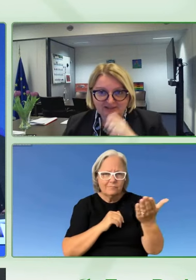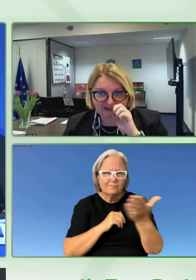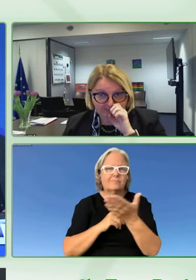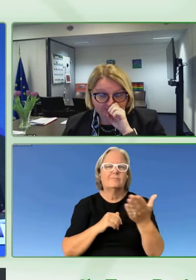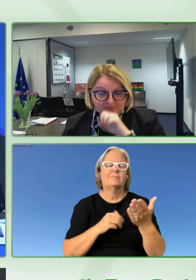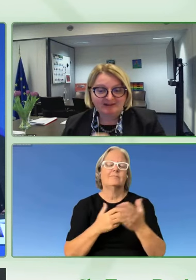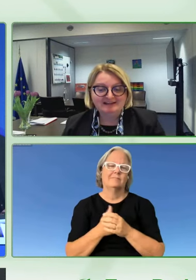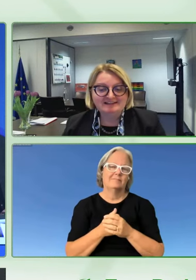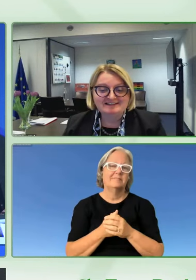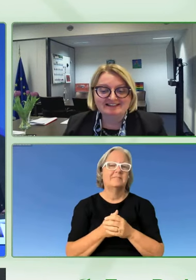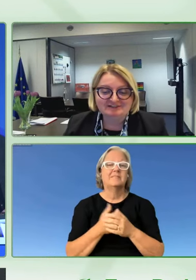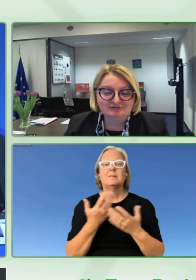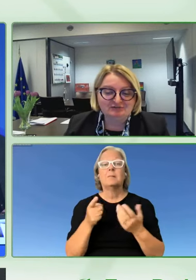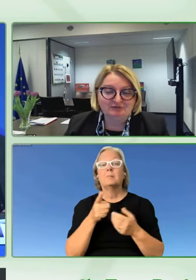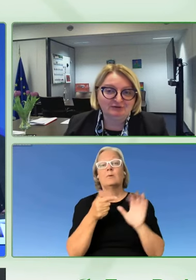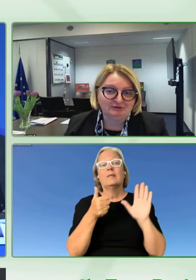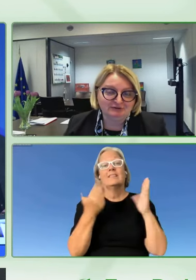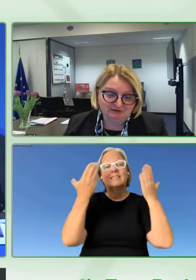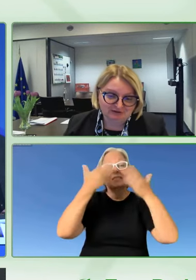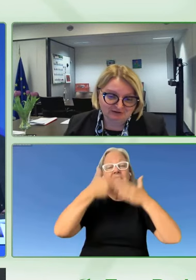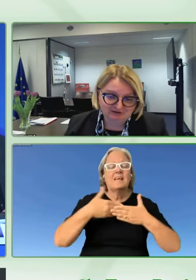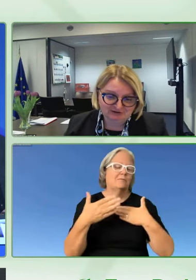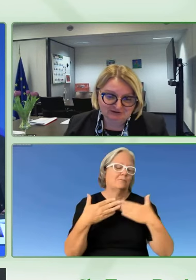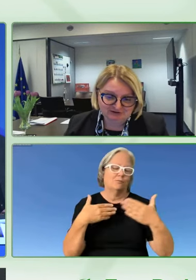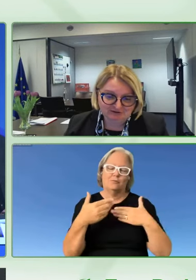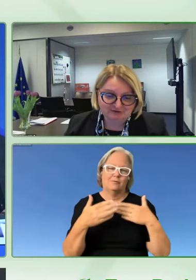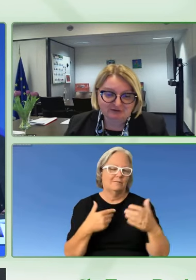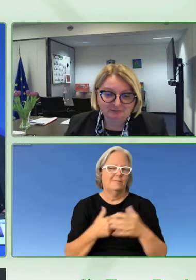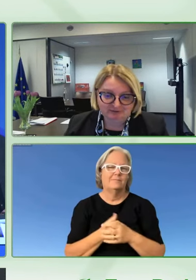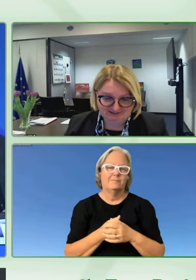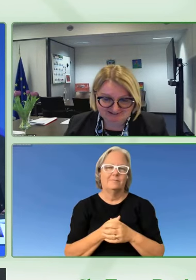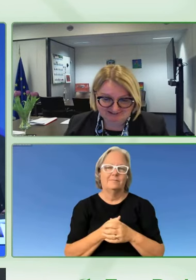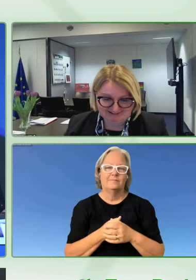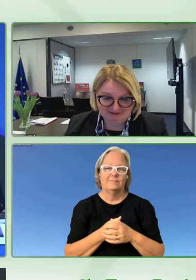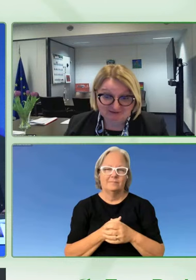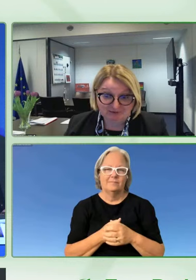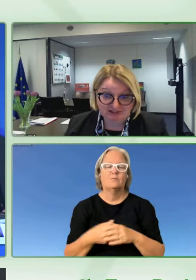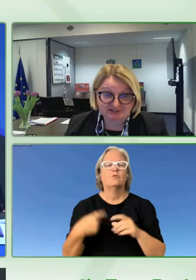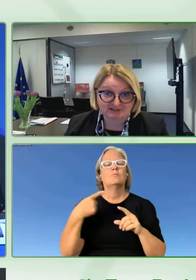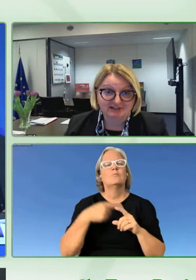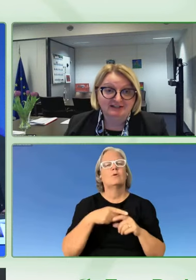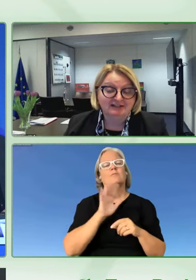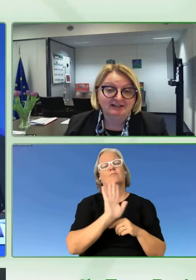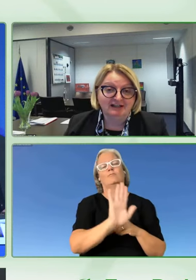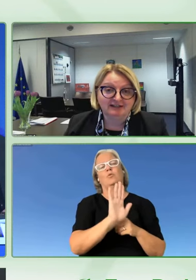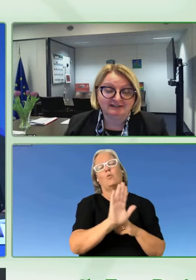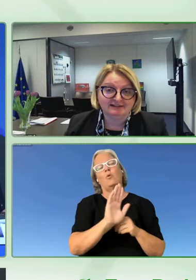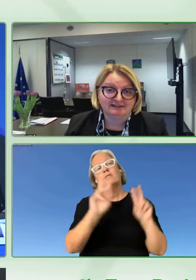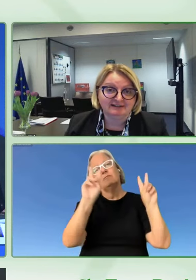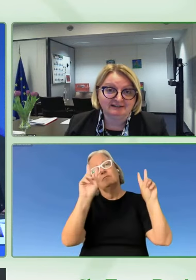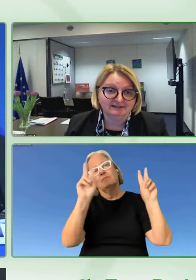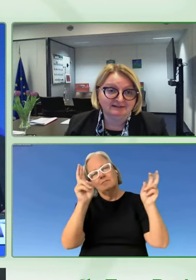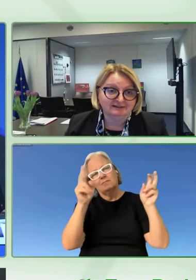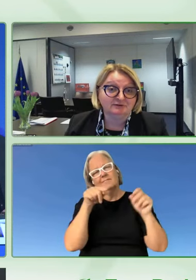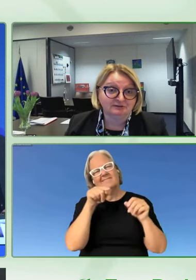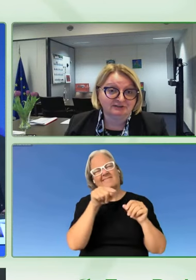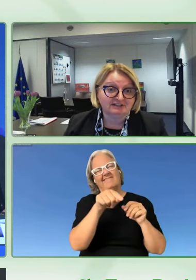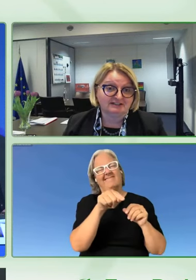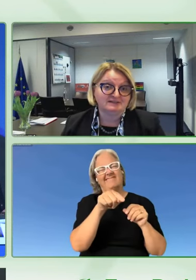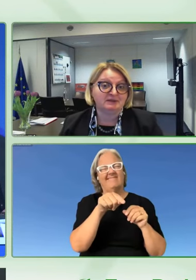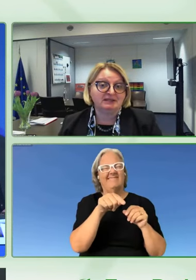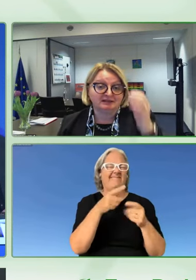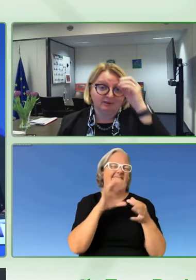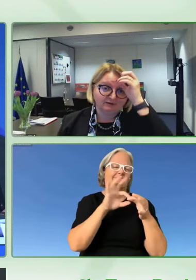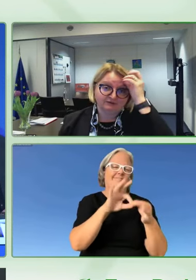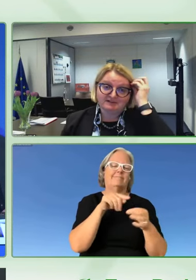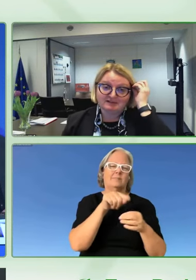6 p.m. Second of all, on your topic, on the question, like